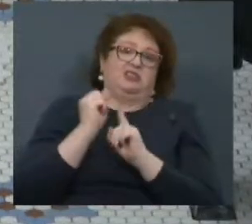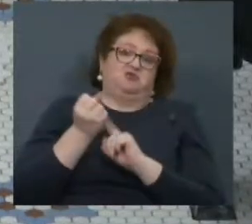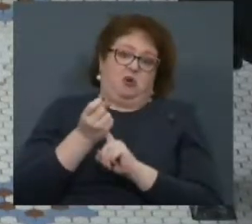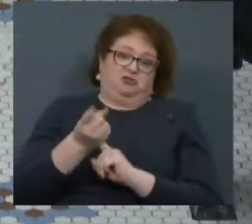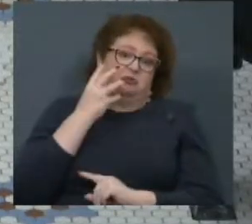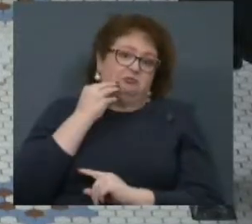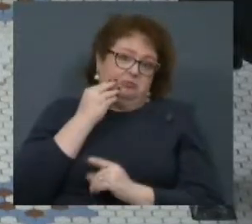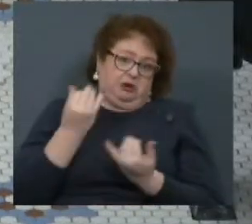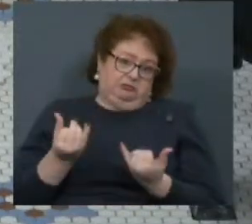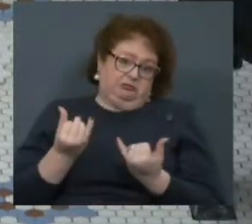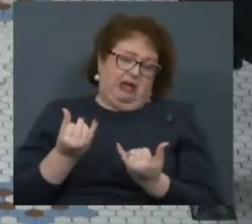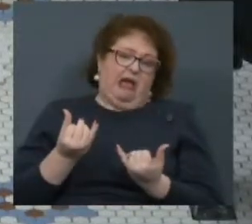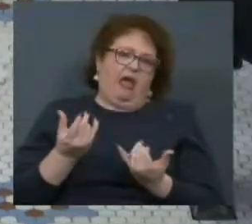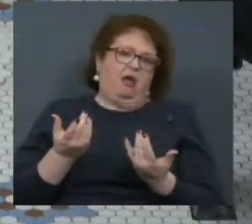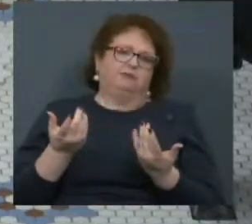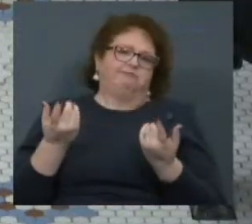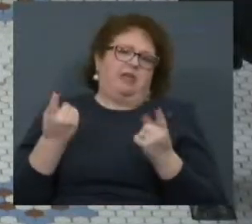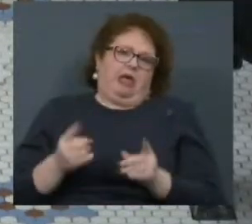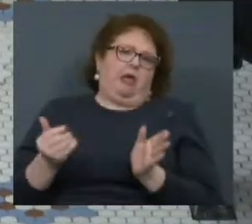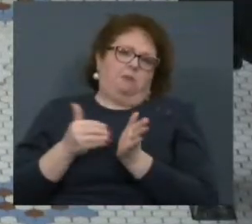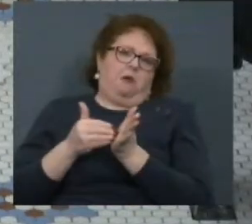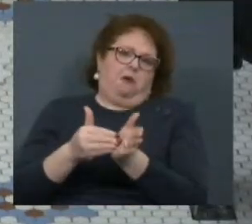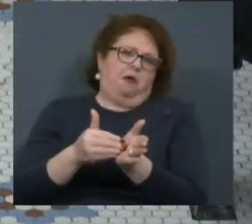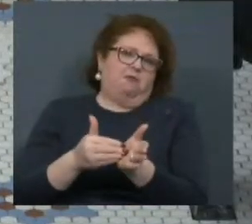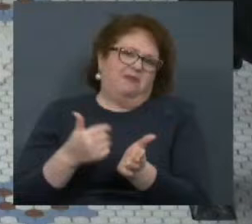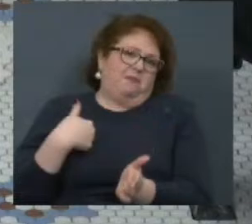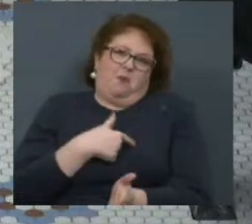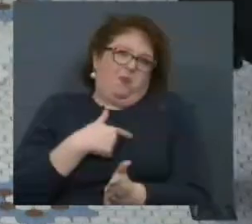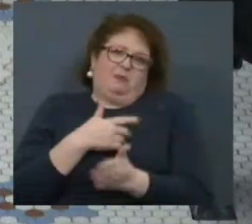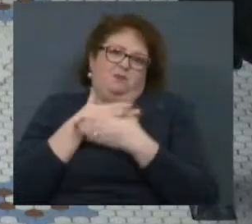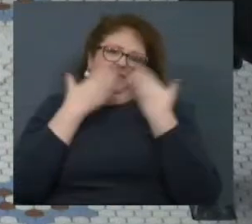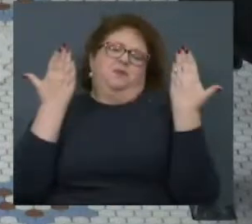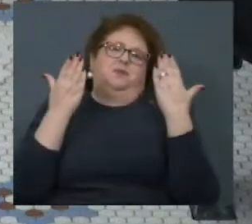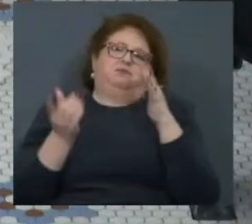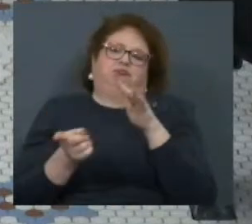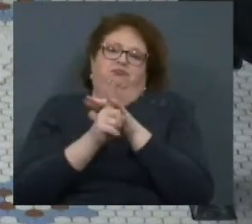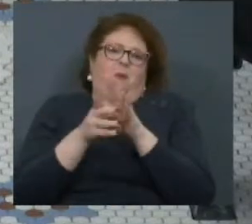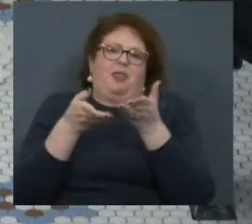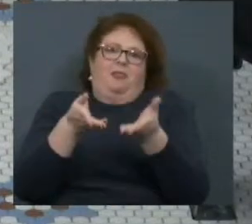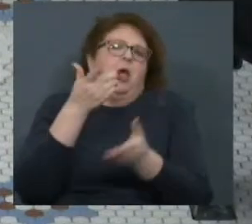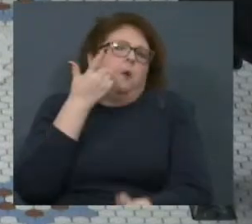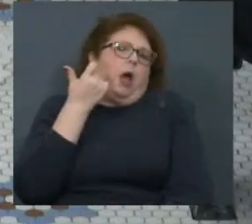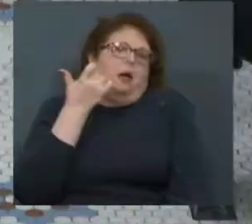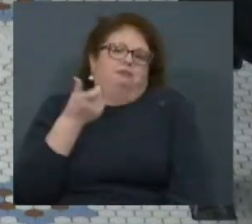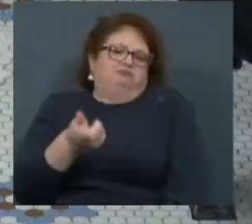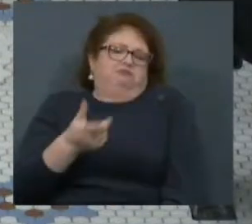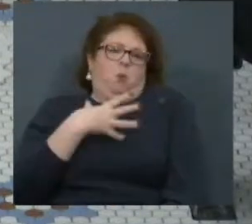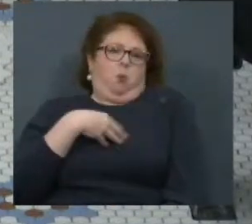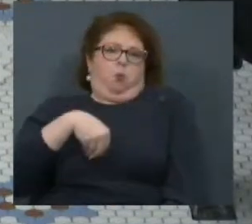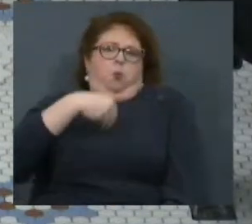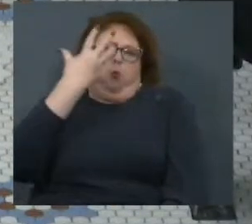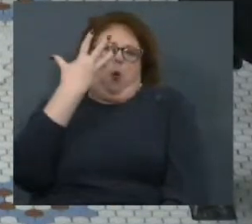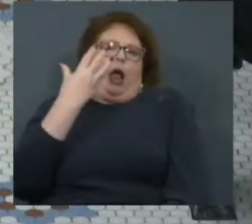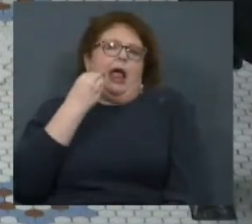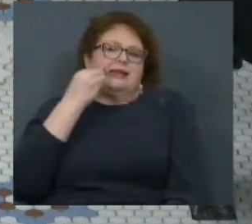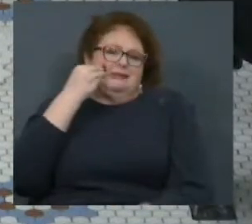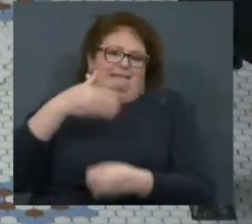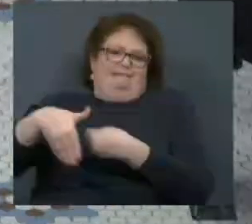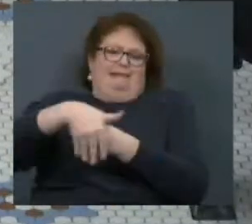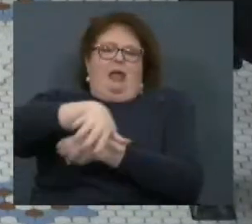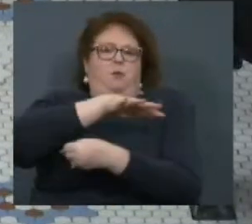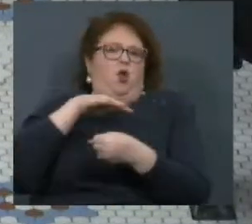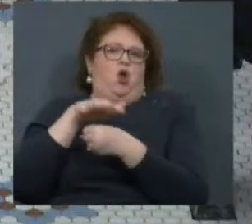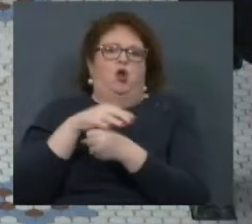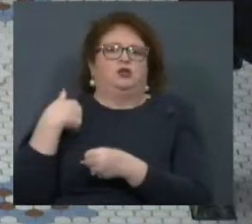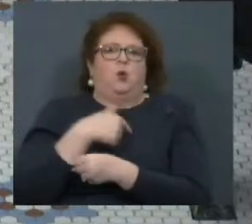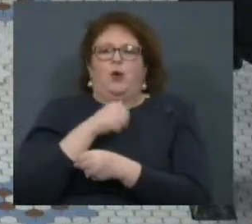anybody because these are the white neighborhoods. And we don't have patrols in these neighborhoods looking